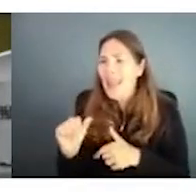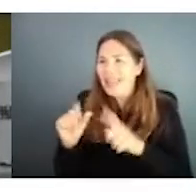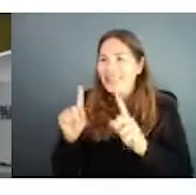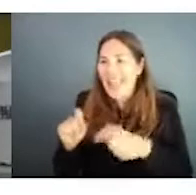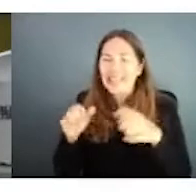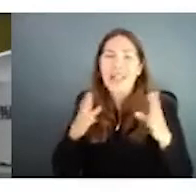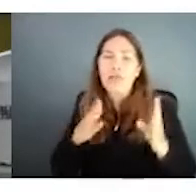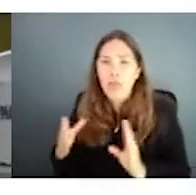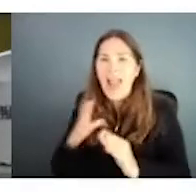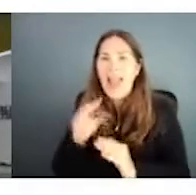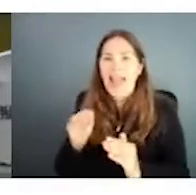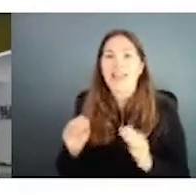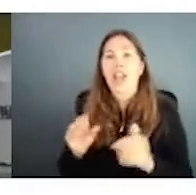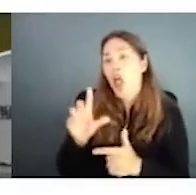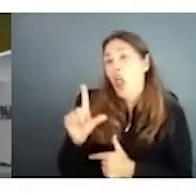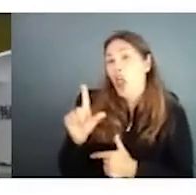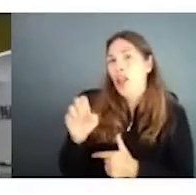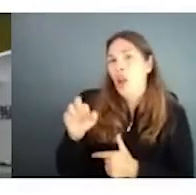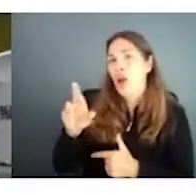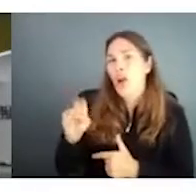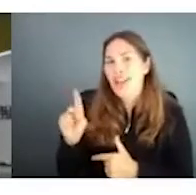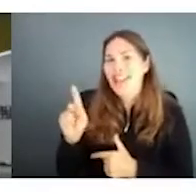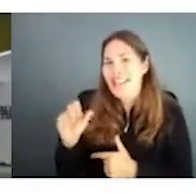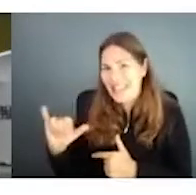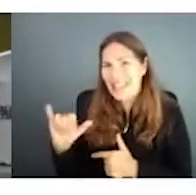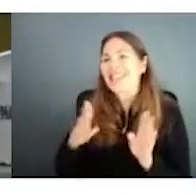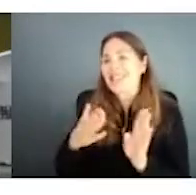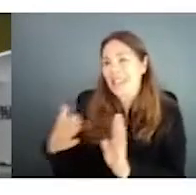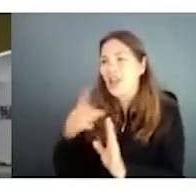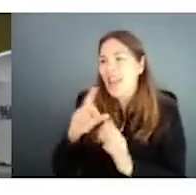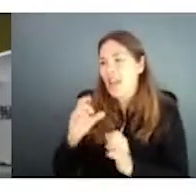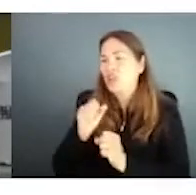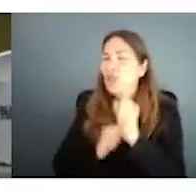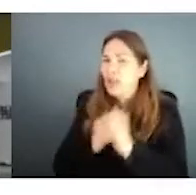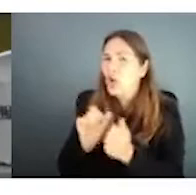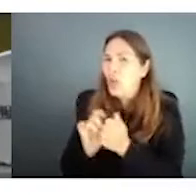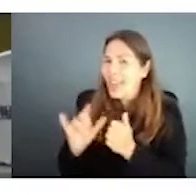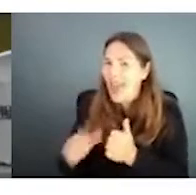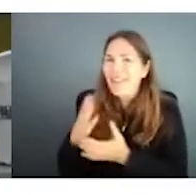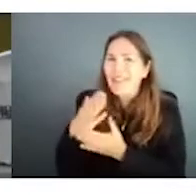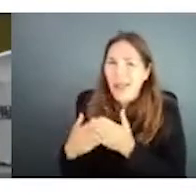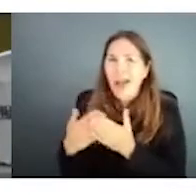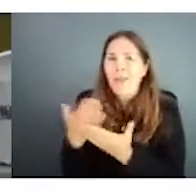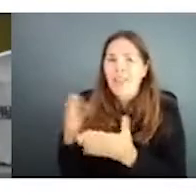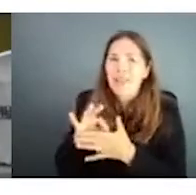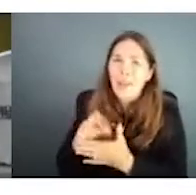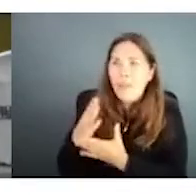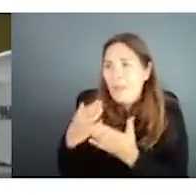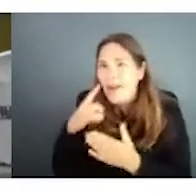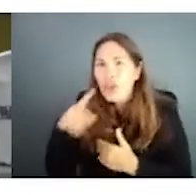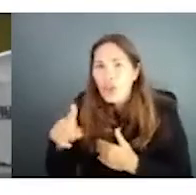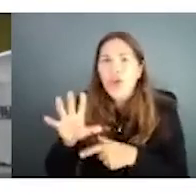then the Learn Key series. And so they would be very structured. They would have assets for you. They would have